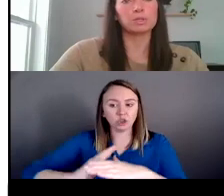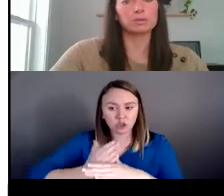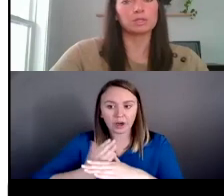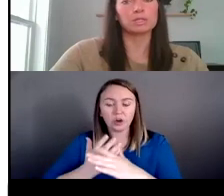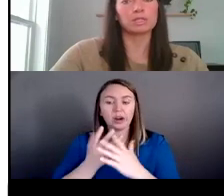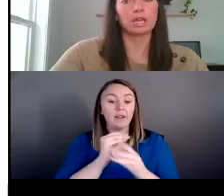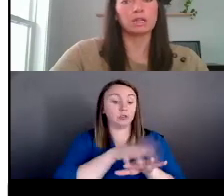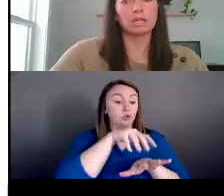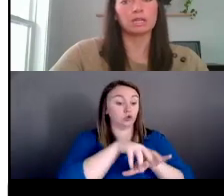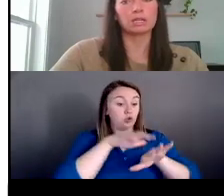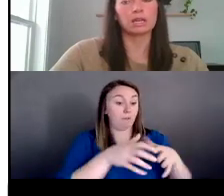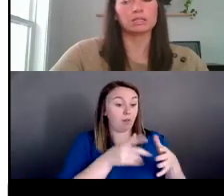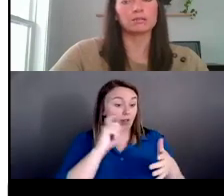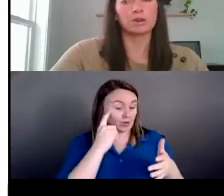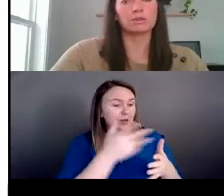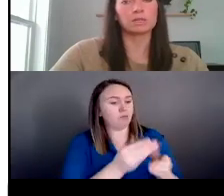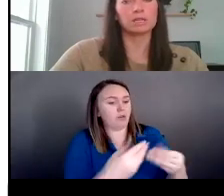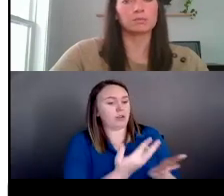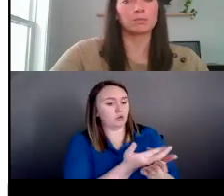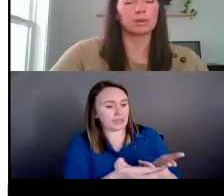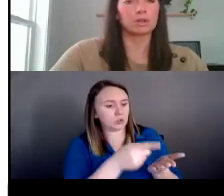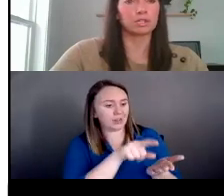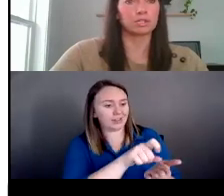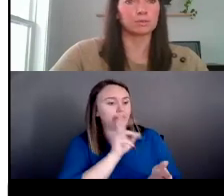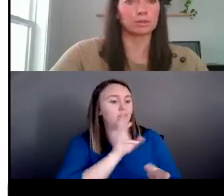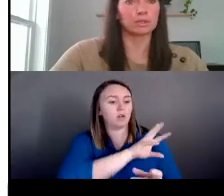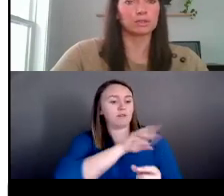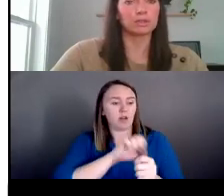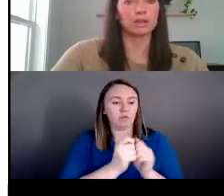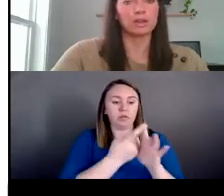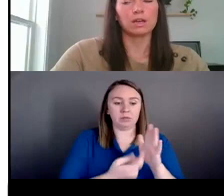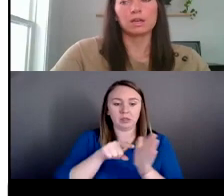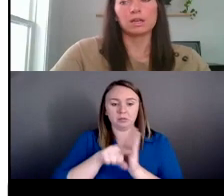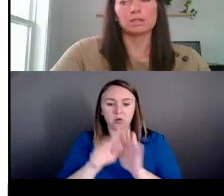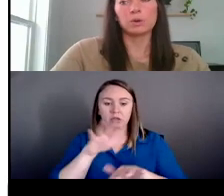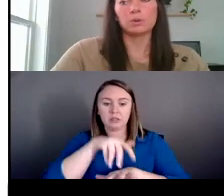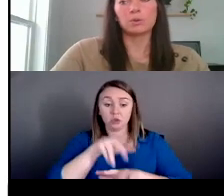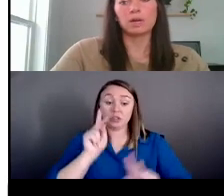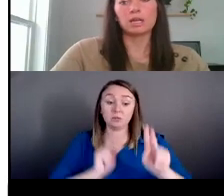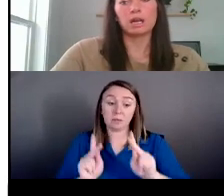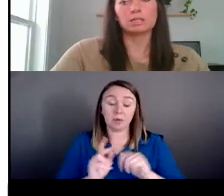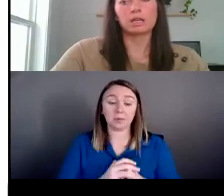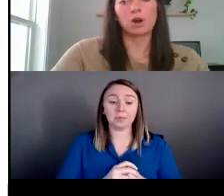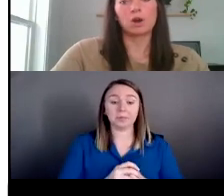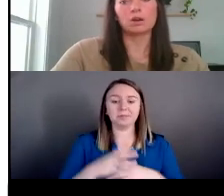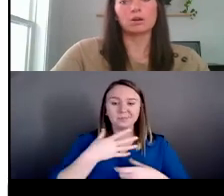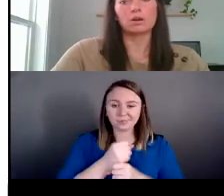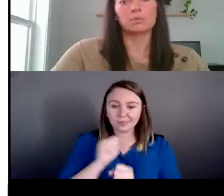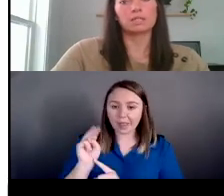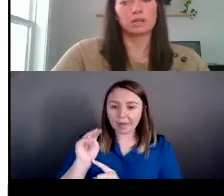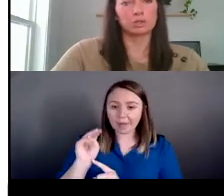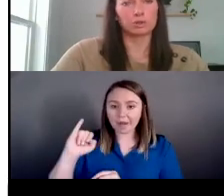the resources they need in cases involving missing and murdered Indigenous persons. So recognizing